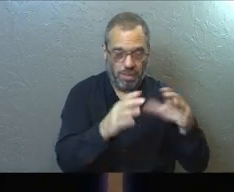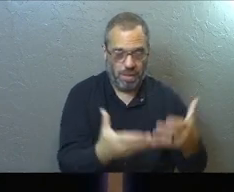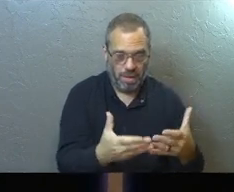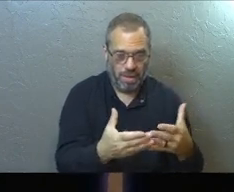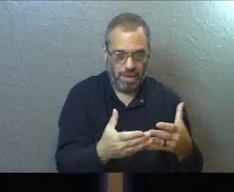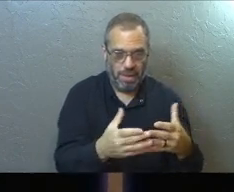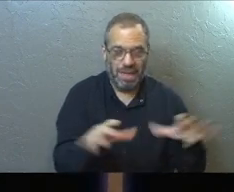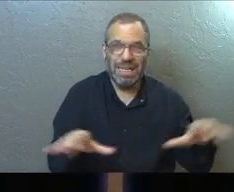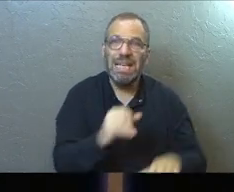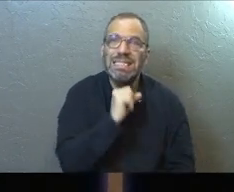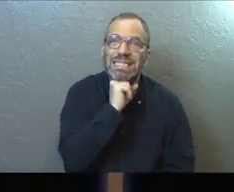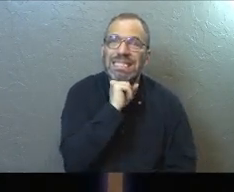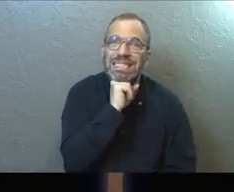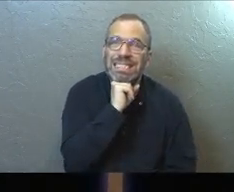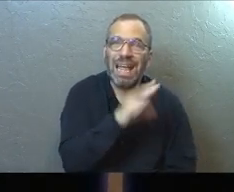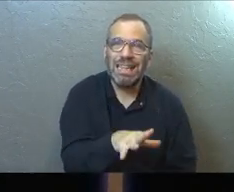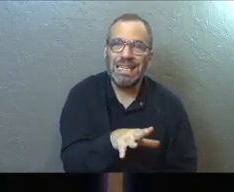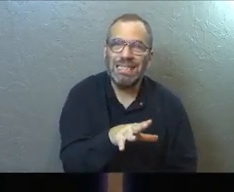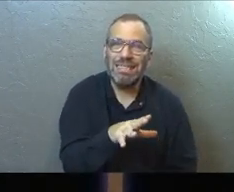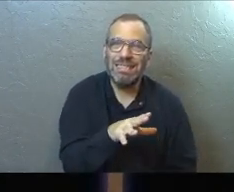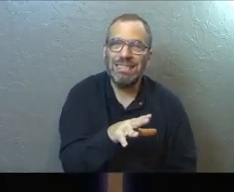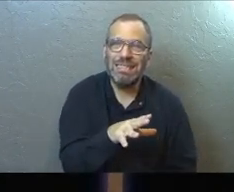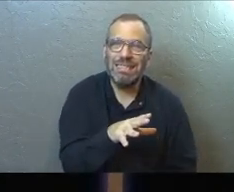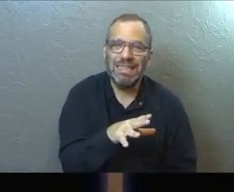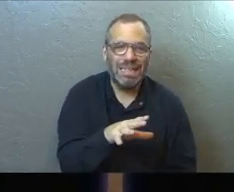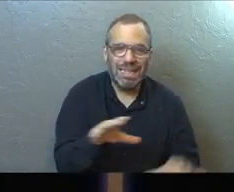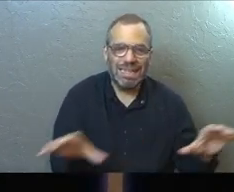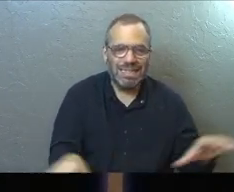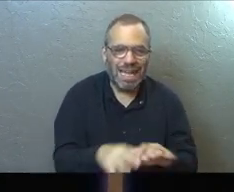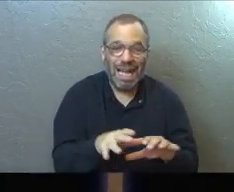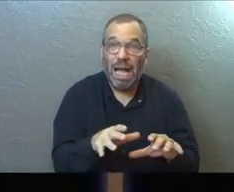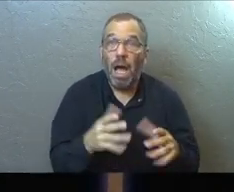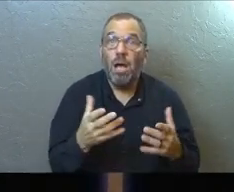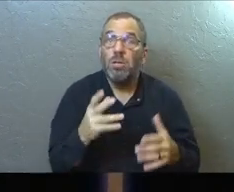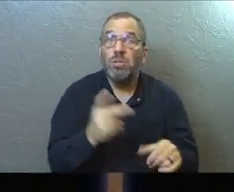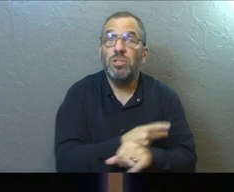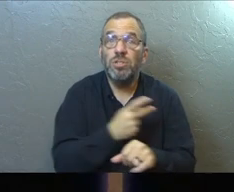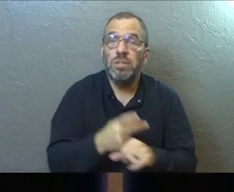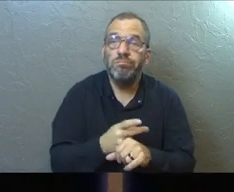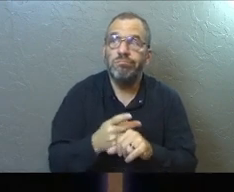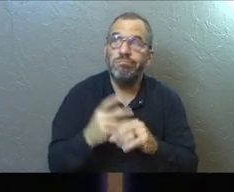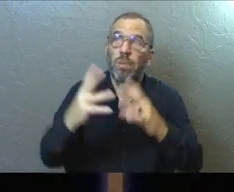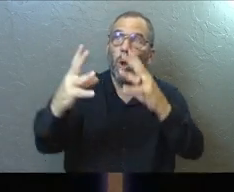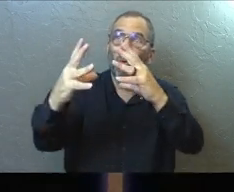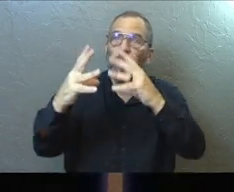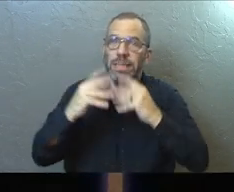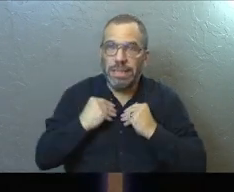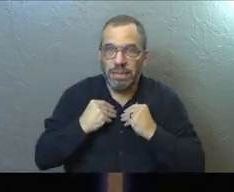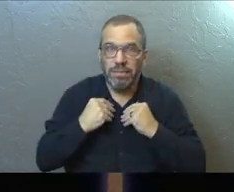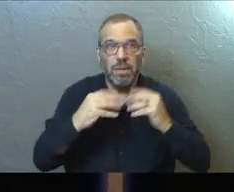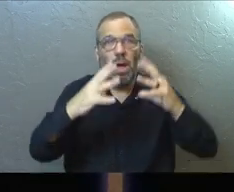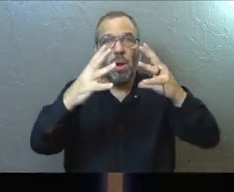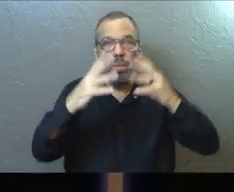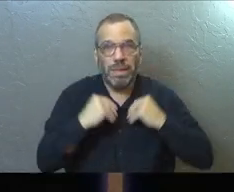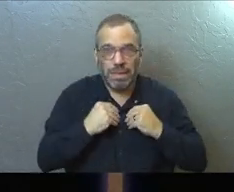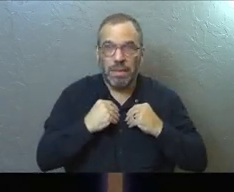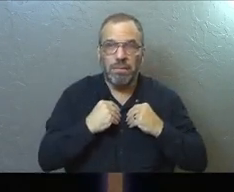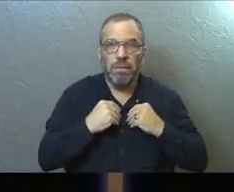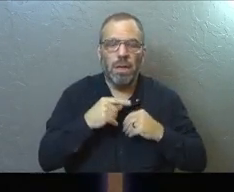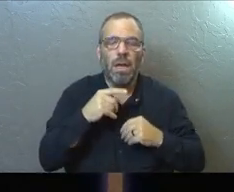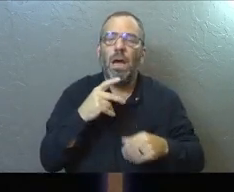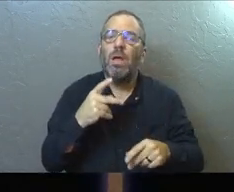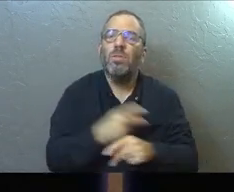does nothing in this psalm. The sheep merely receives. The sheep is taken care